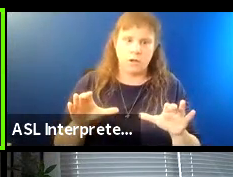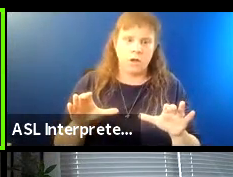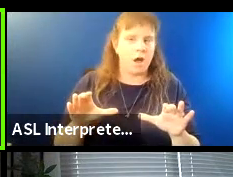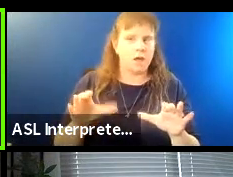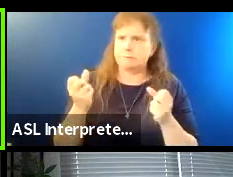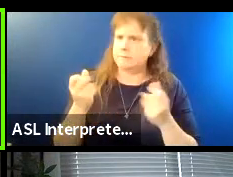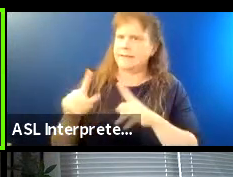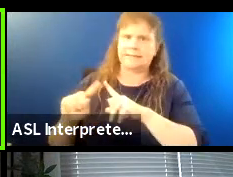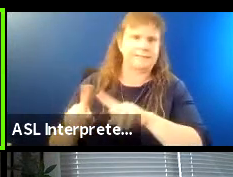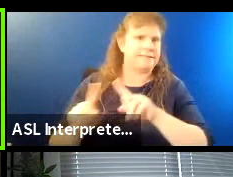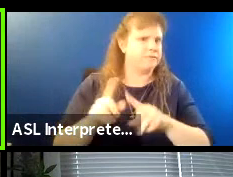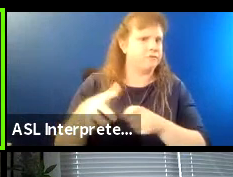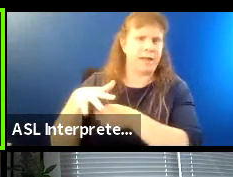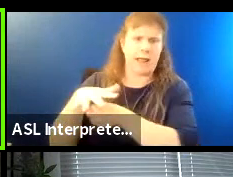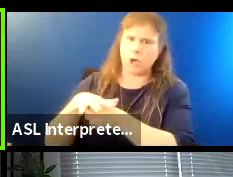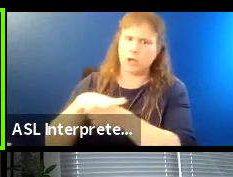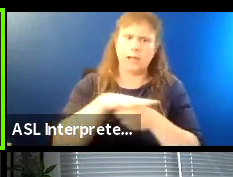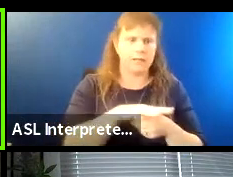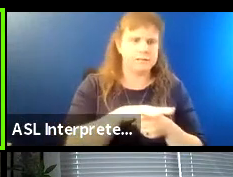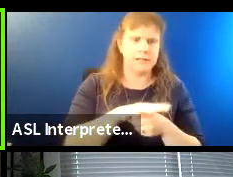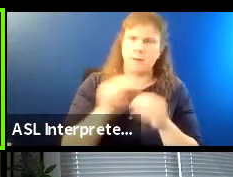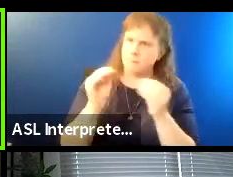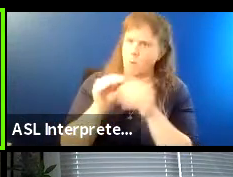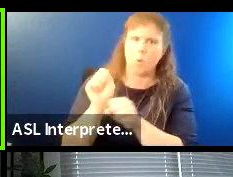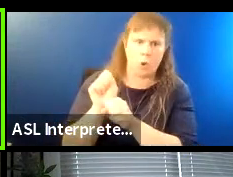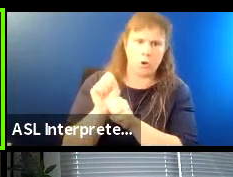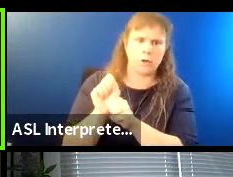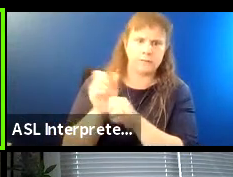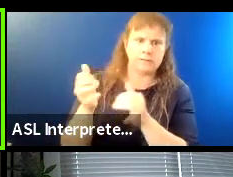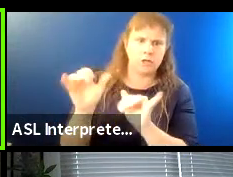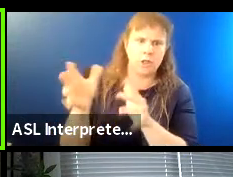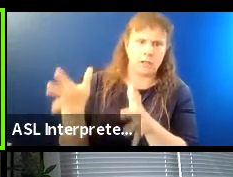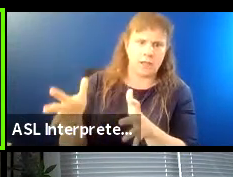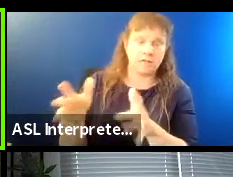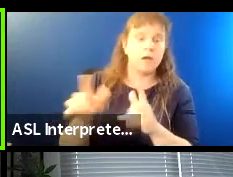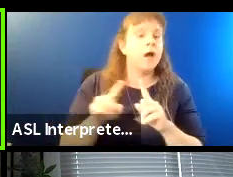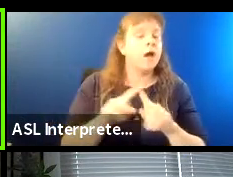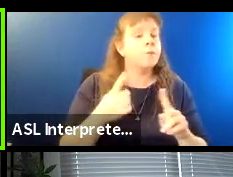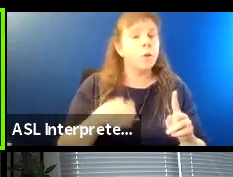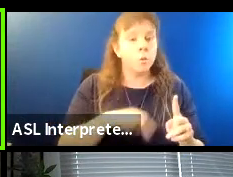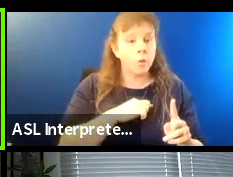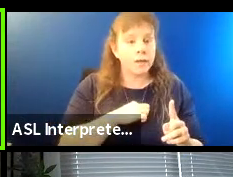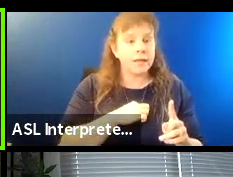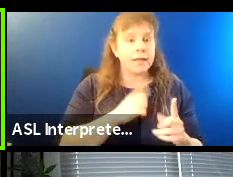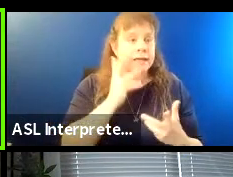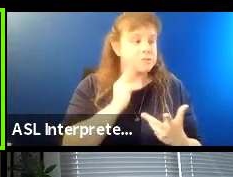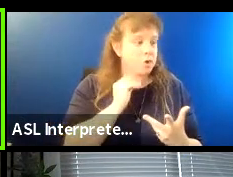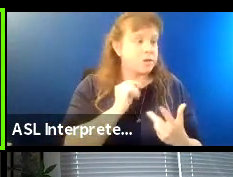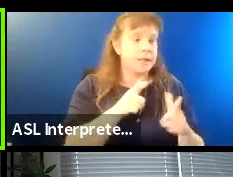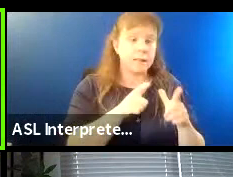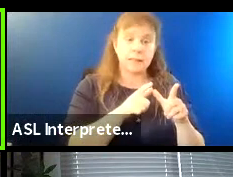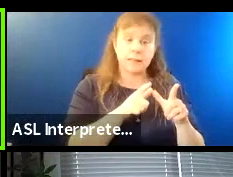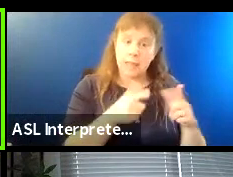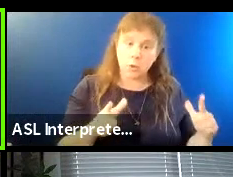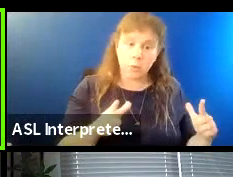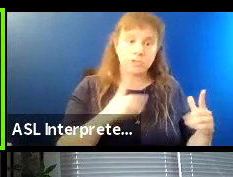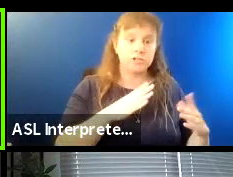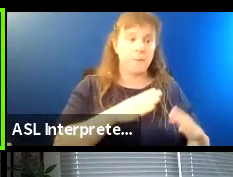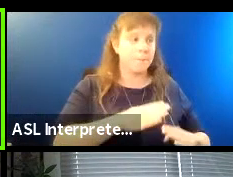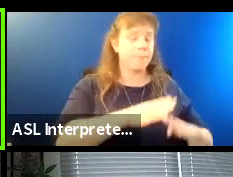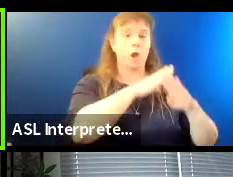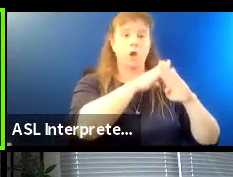fronts, we tackled language barriers. We tackled,